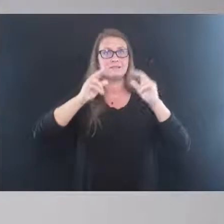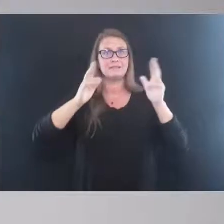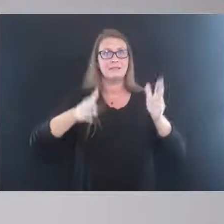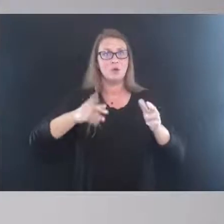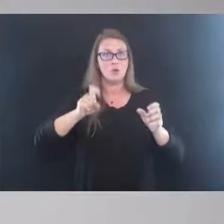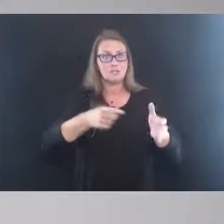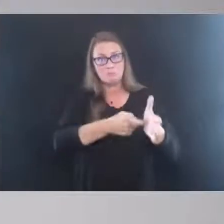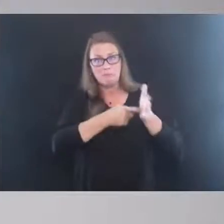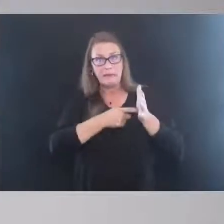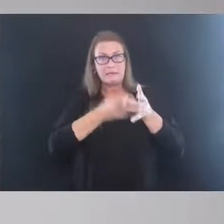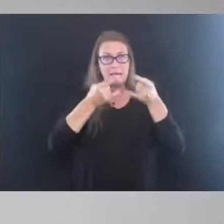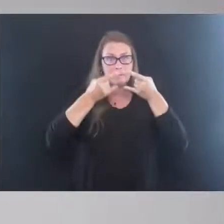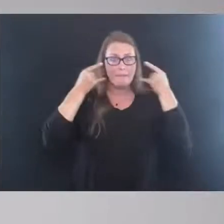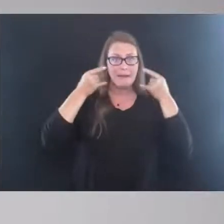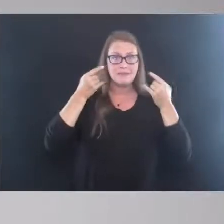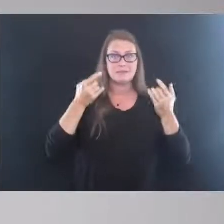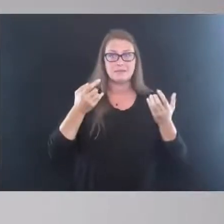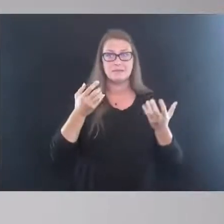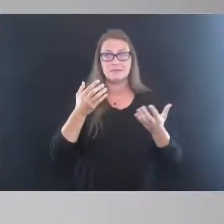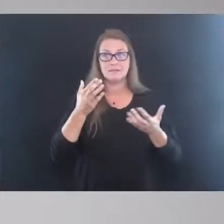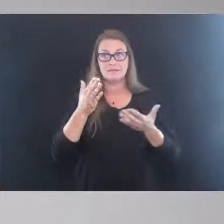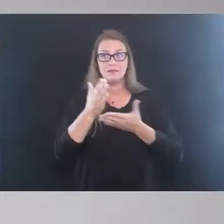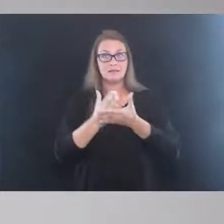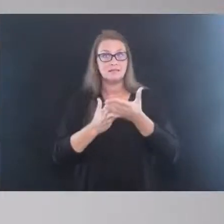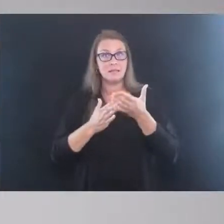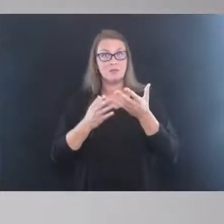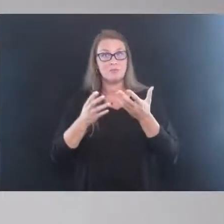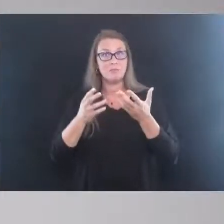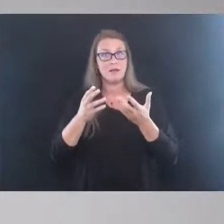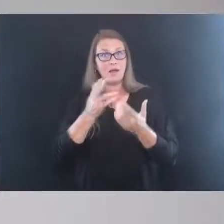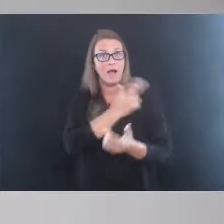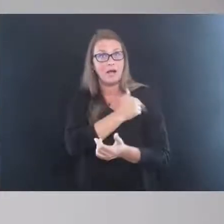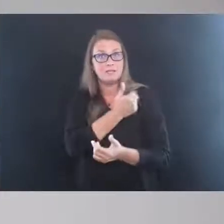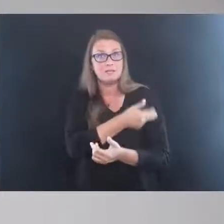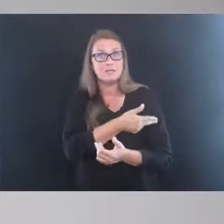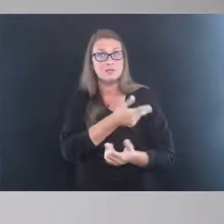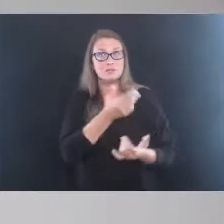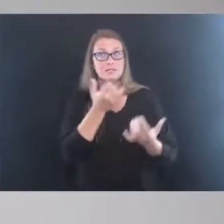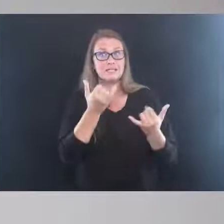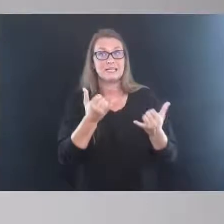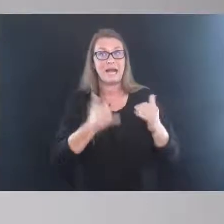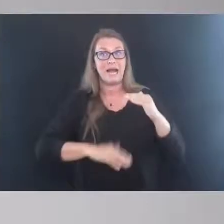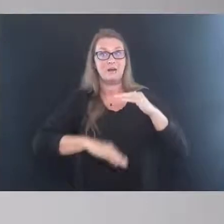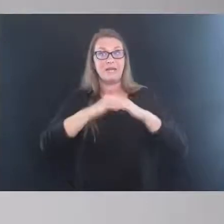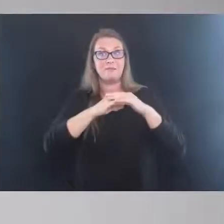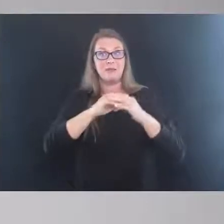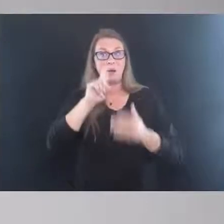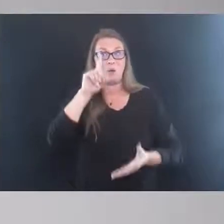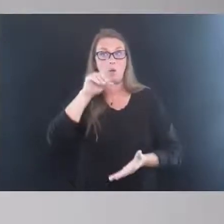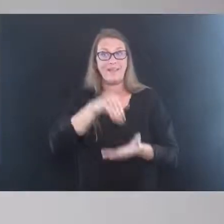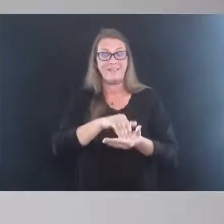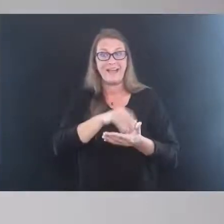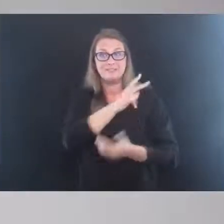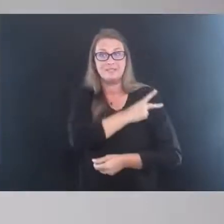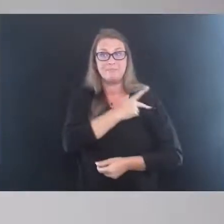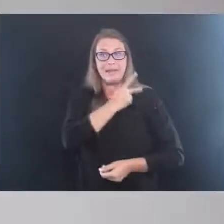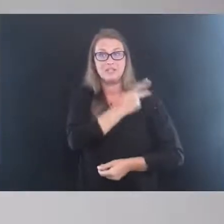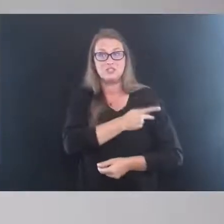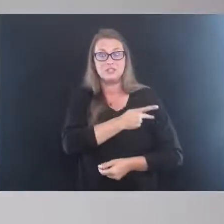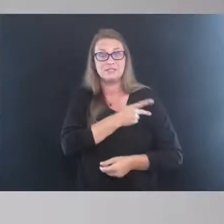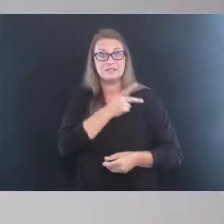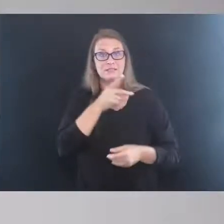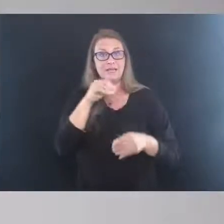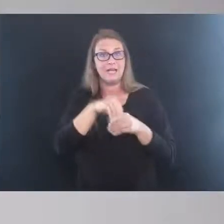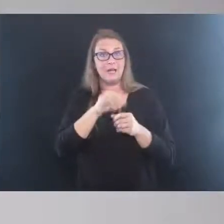Hospital Association said earlier today they're looking to see it cap out at about 1,000 patients inside West